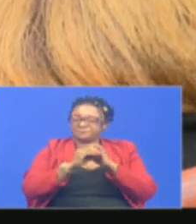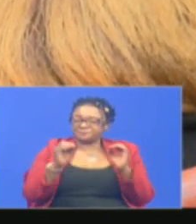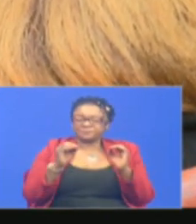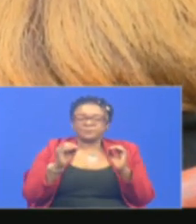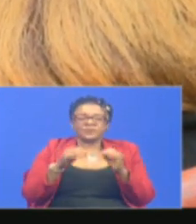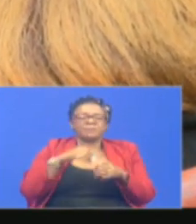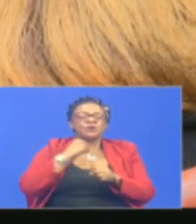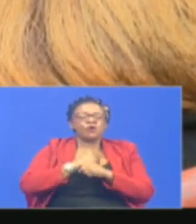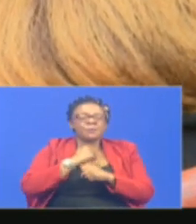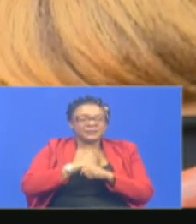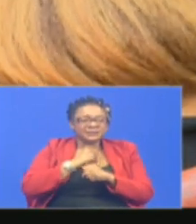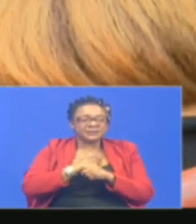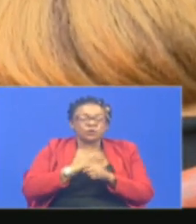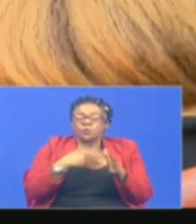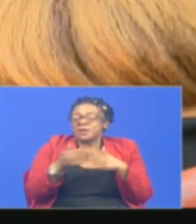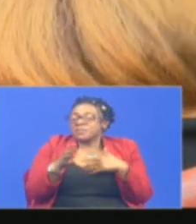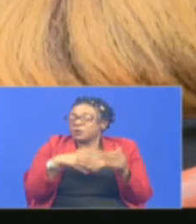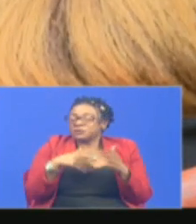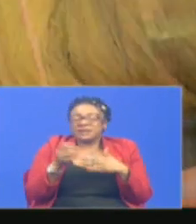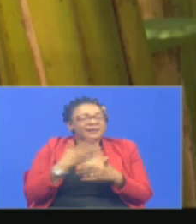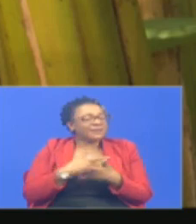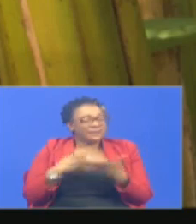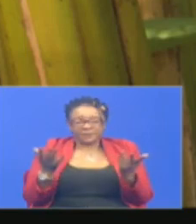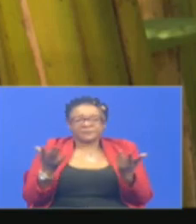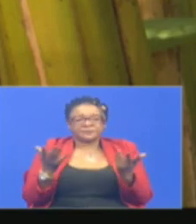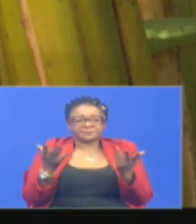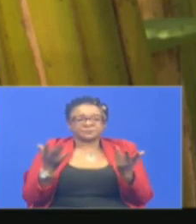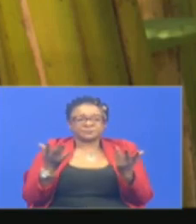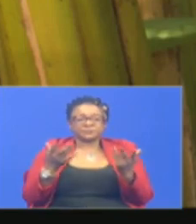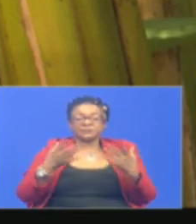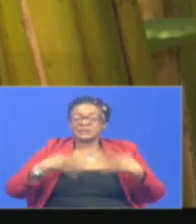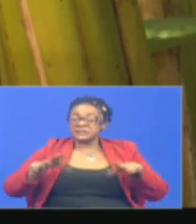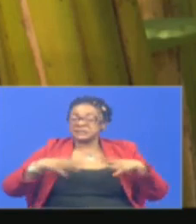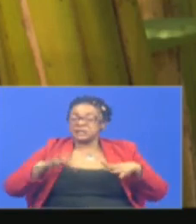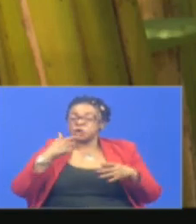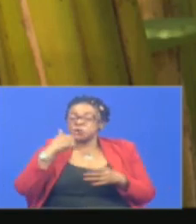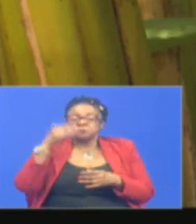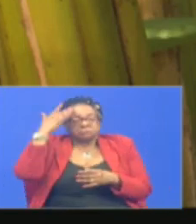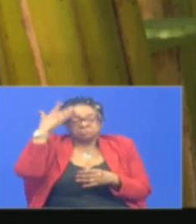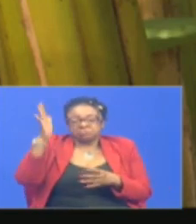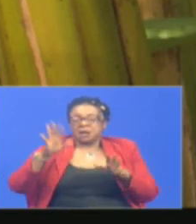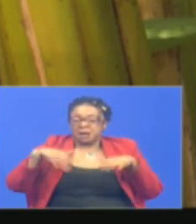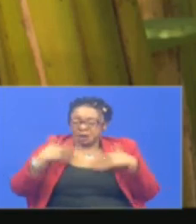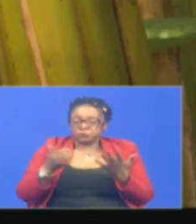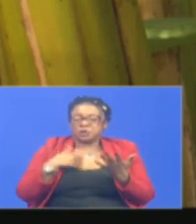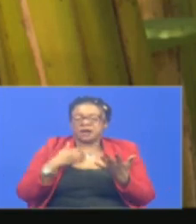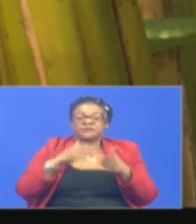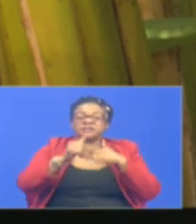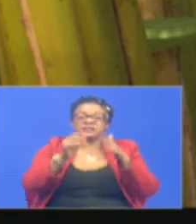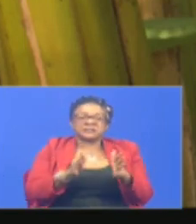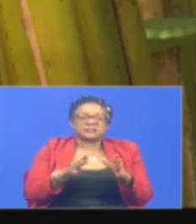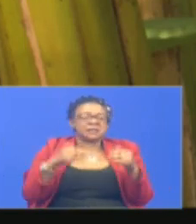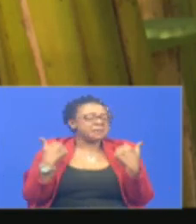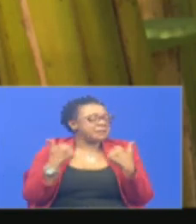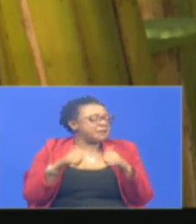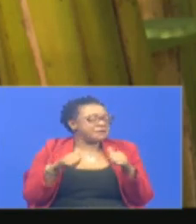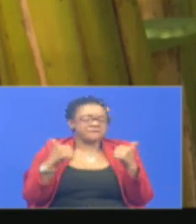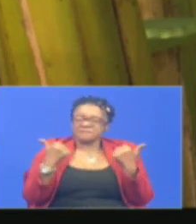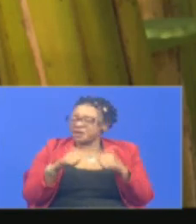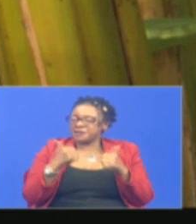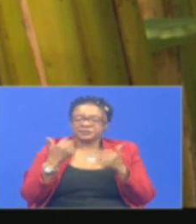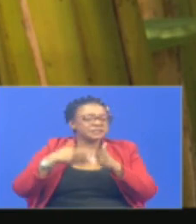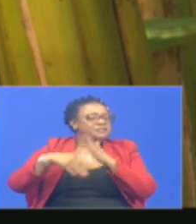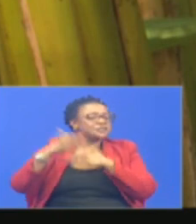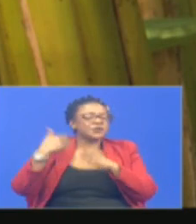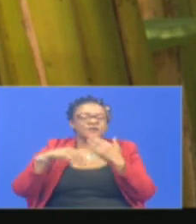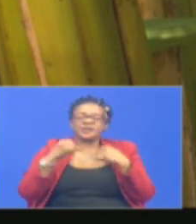operating without any accountability. And citizens who didn't know how to hold leaders to account, Never before in the history of independent